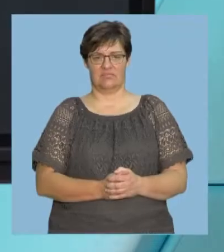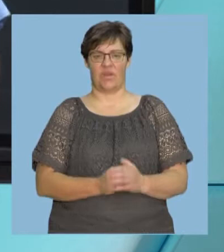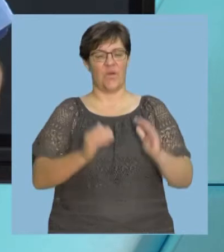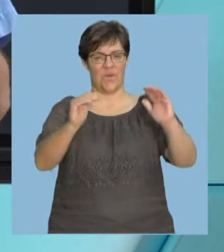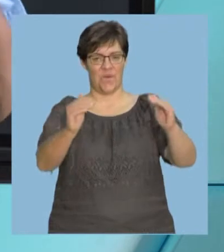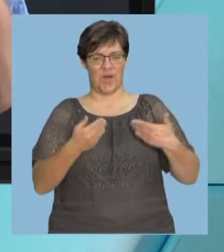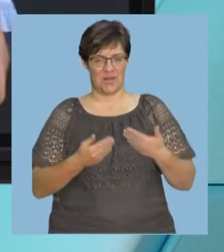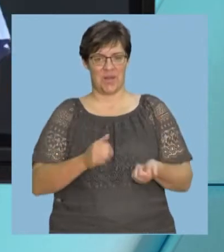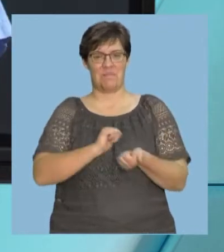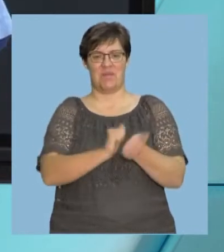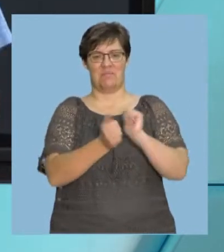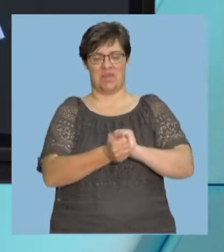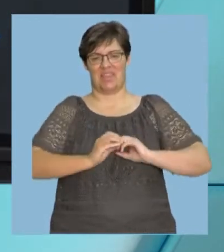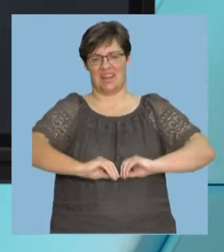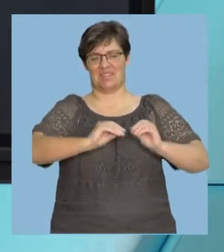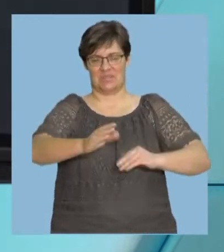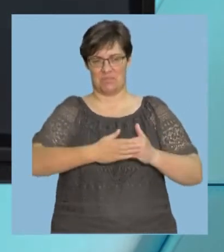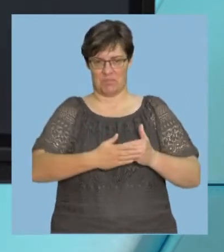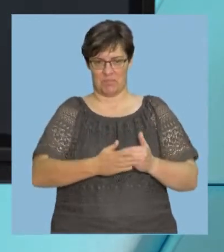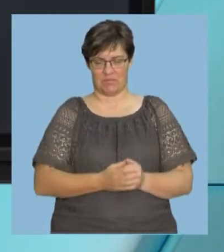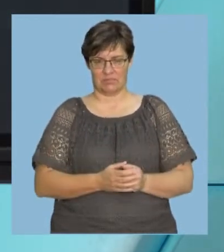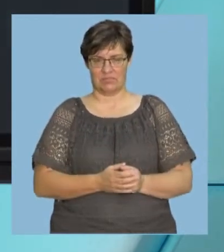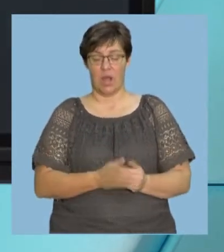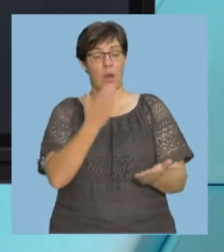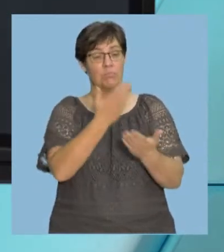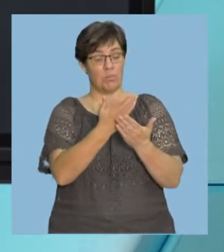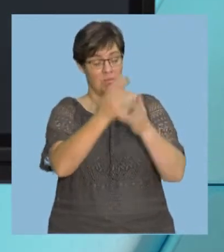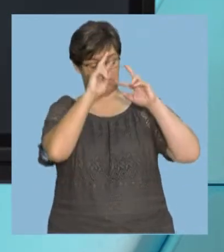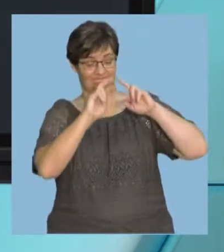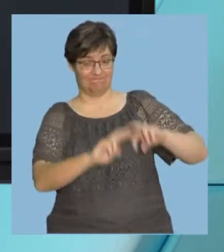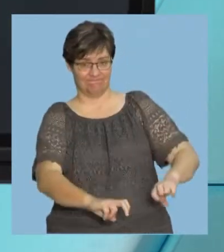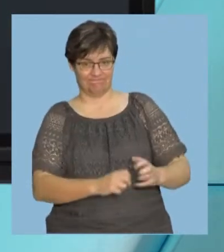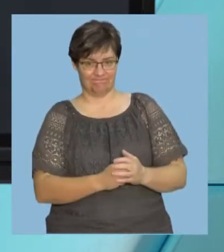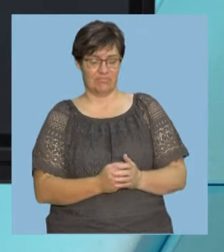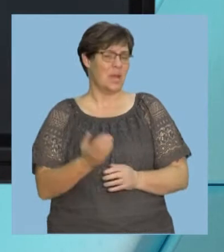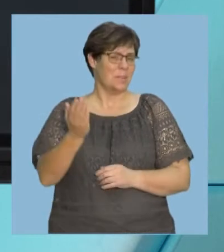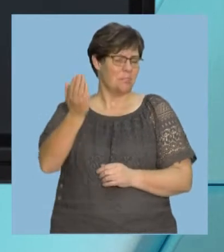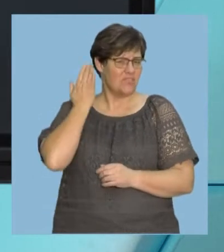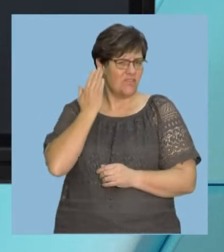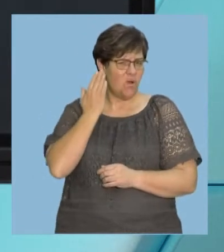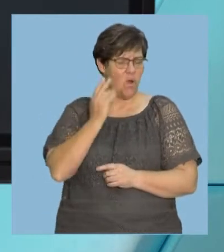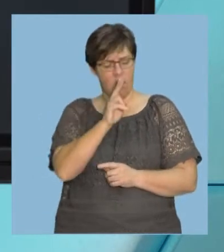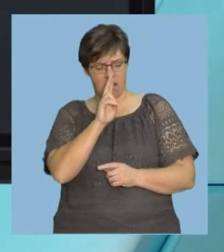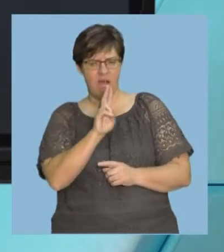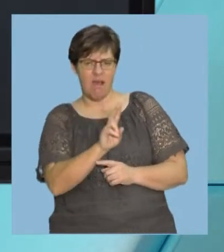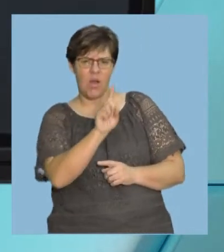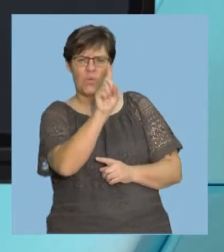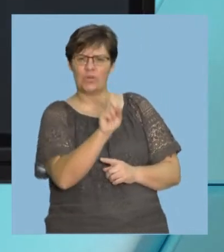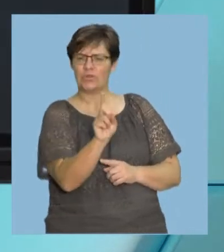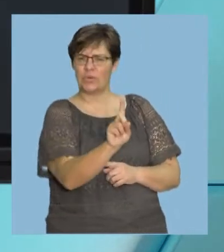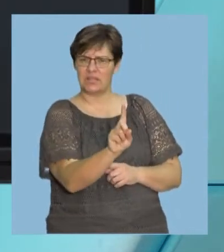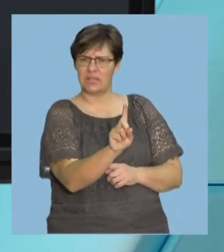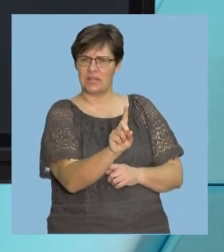Welcome to another mathematics lesson. We're investigating probability. Now, in the previous lesson, we wanted to ask the